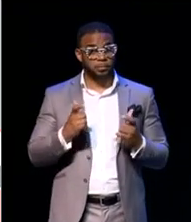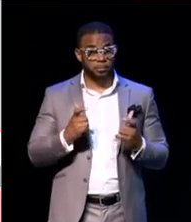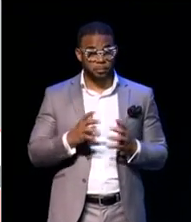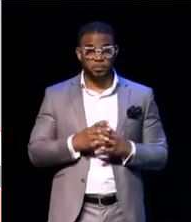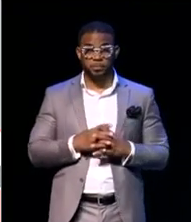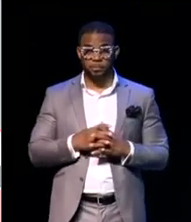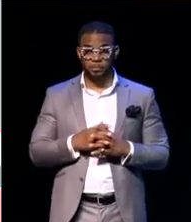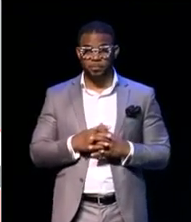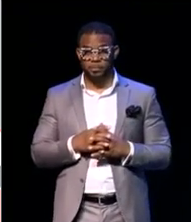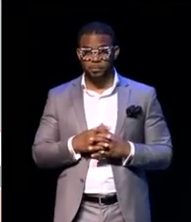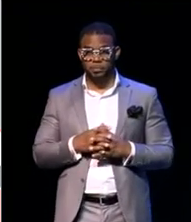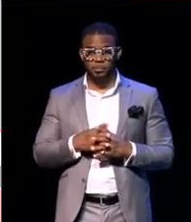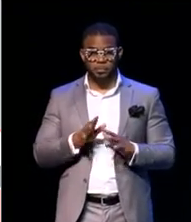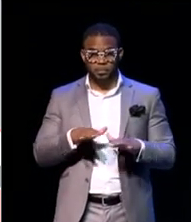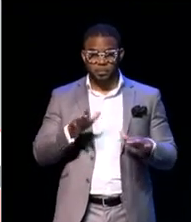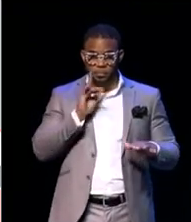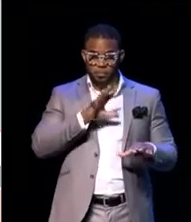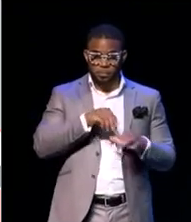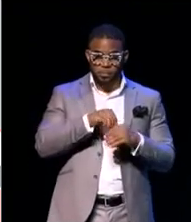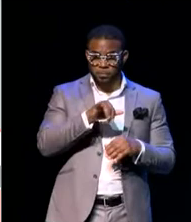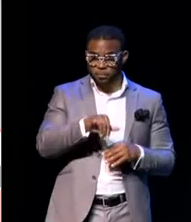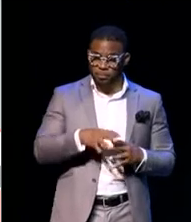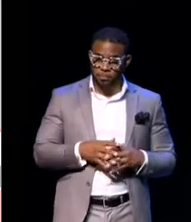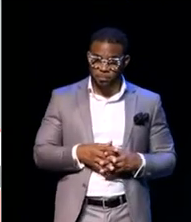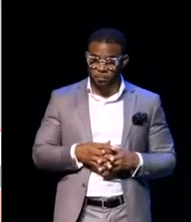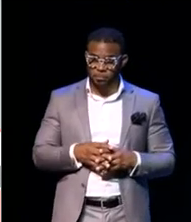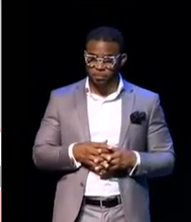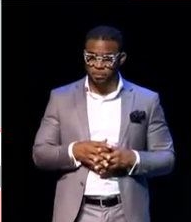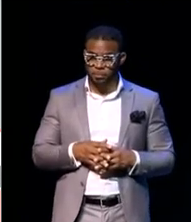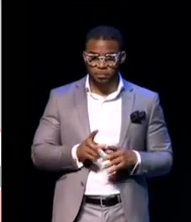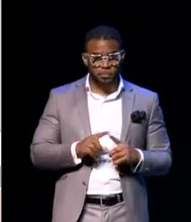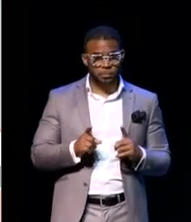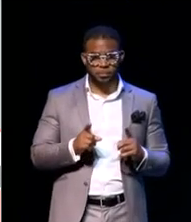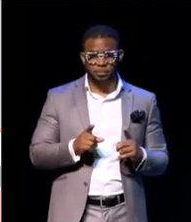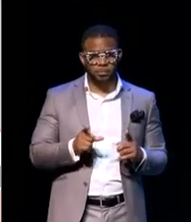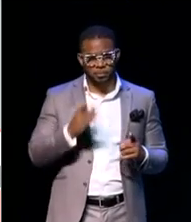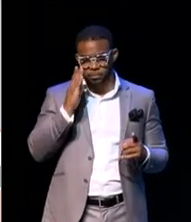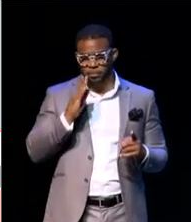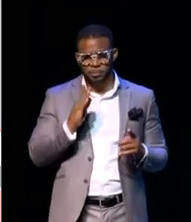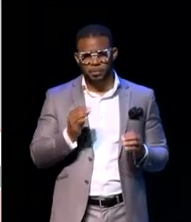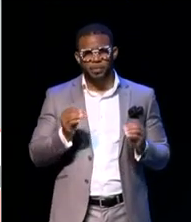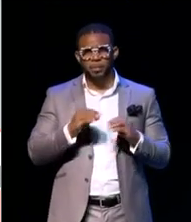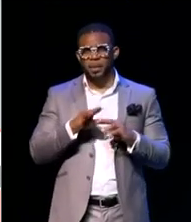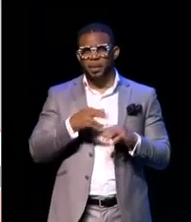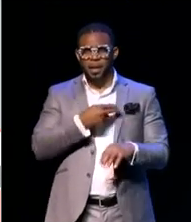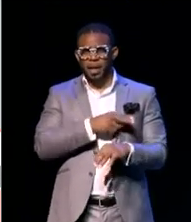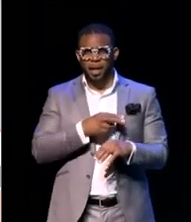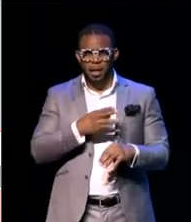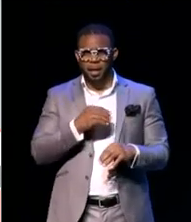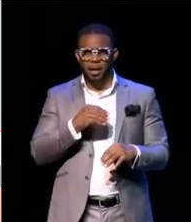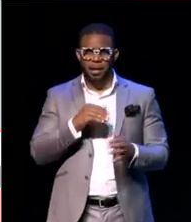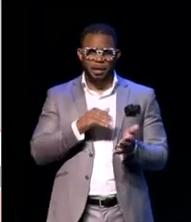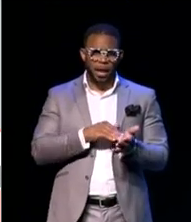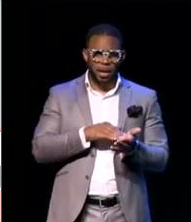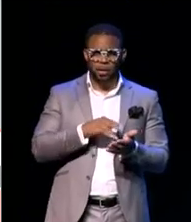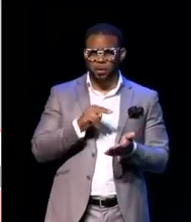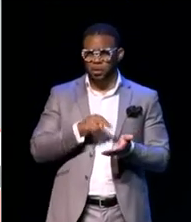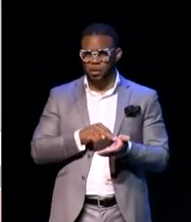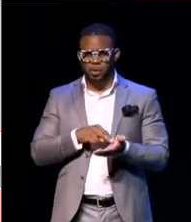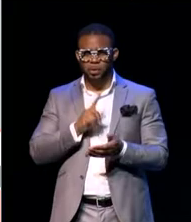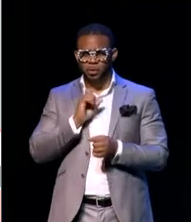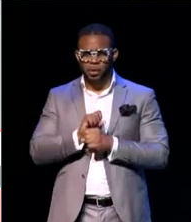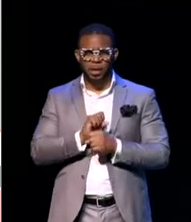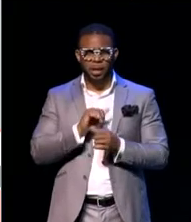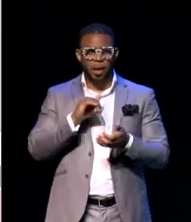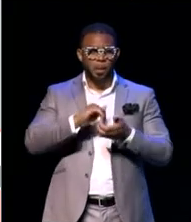huge, and Children's will be part of that. But you know, it's more than hospitals and doctors and nurses. It's really